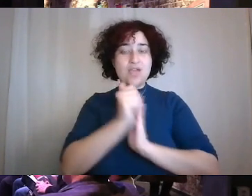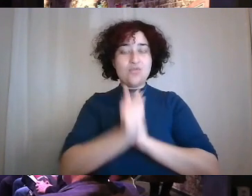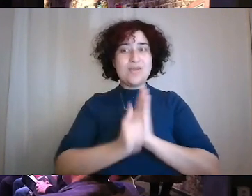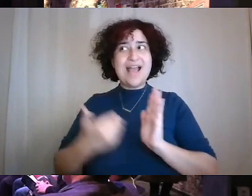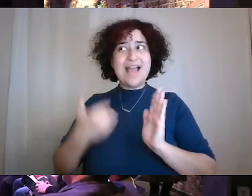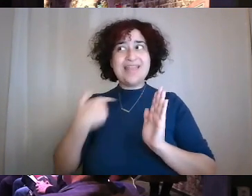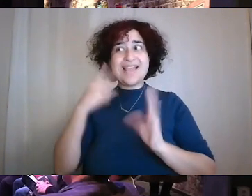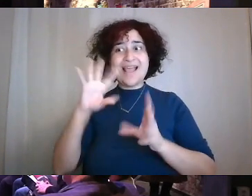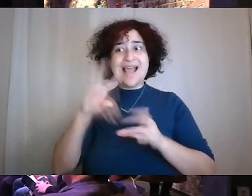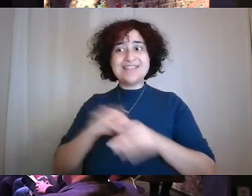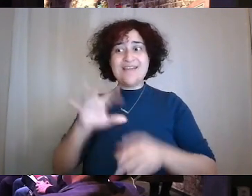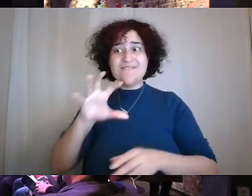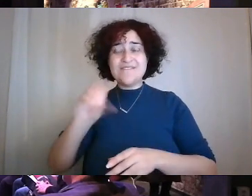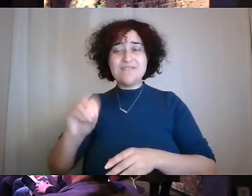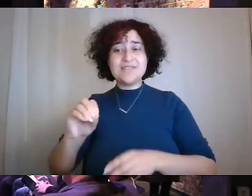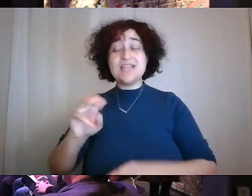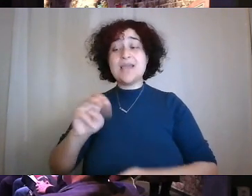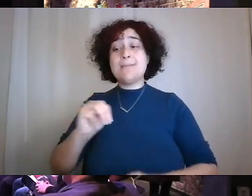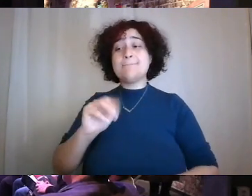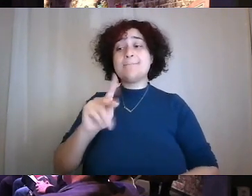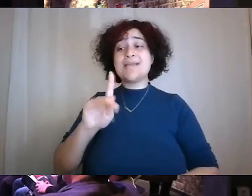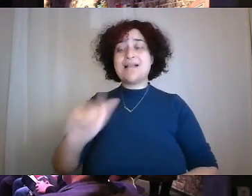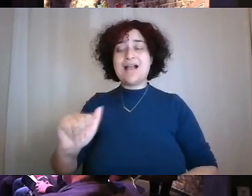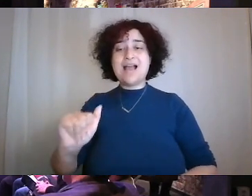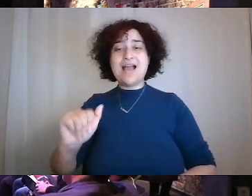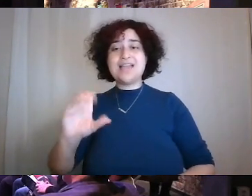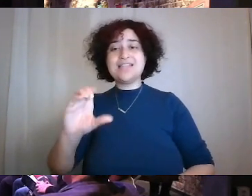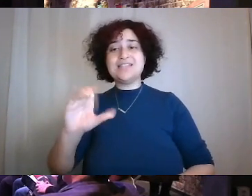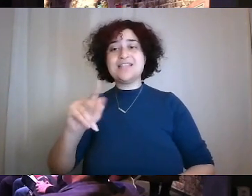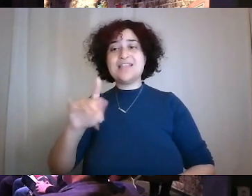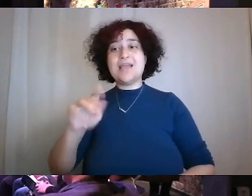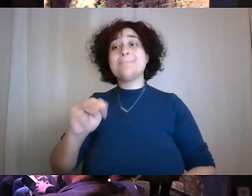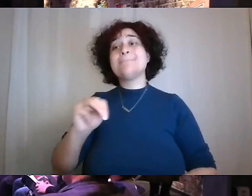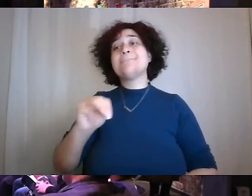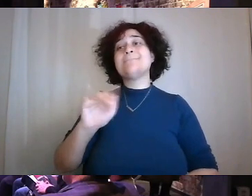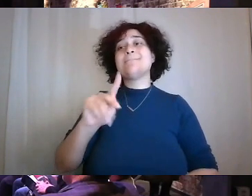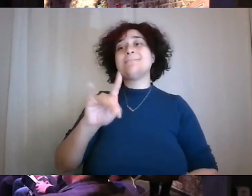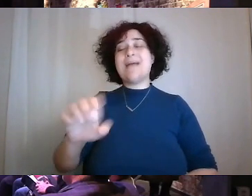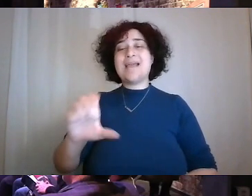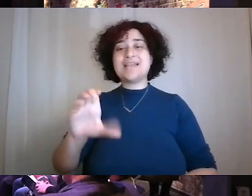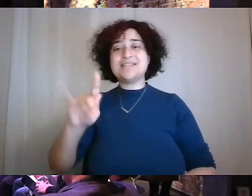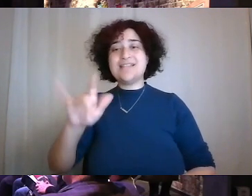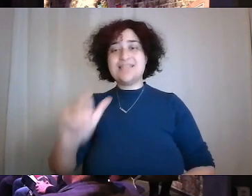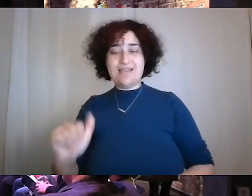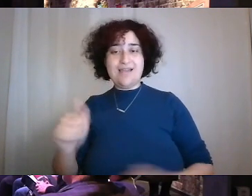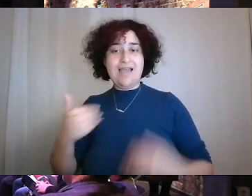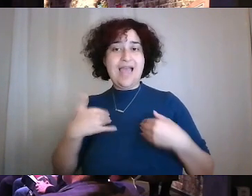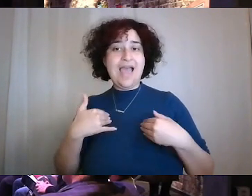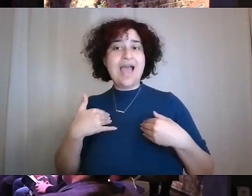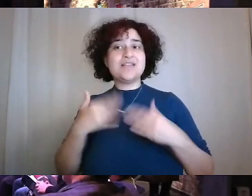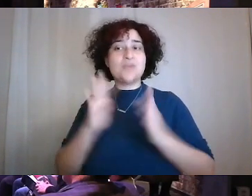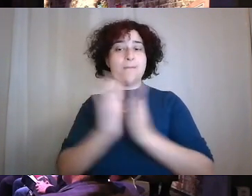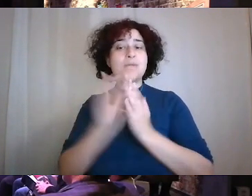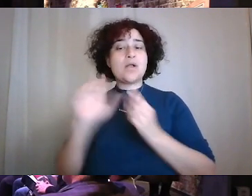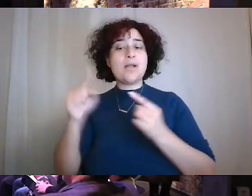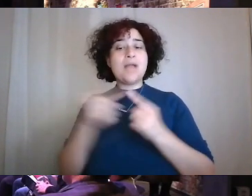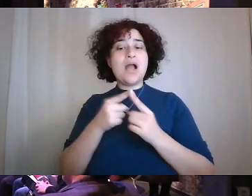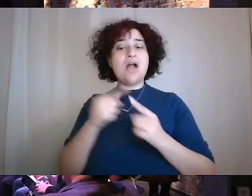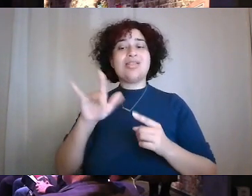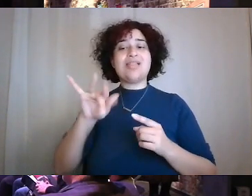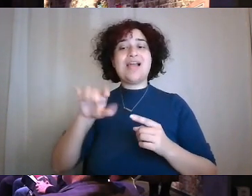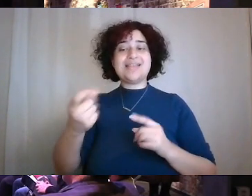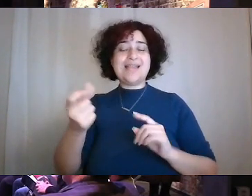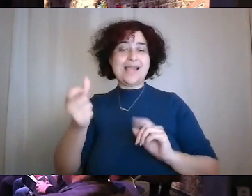Cynthia, Mika and Cynthia DeCure's Scenes for Latinx Actors and Latinx Actor Training. Latinx Actor Training